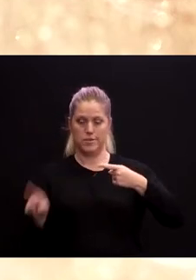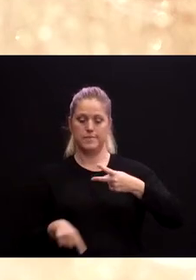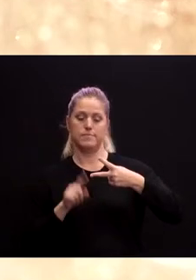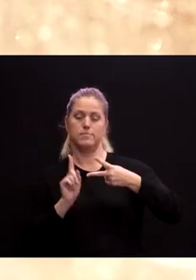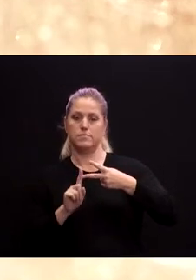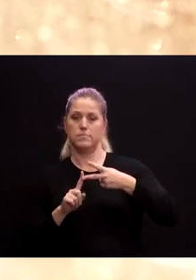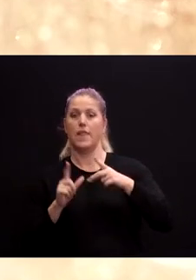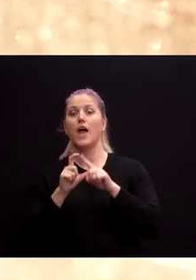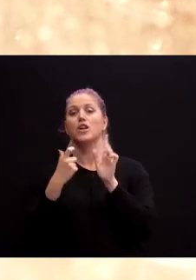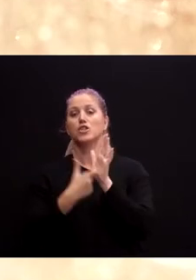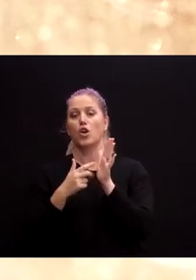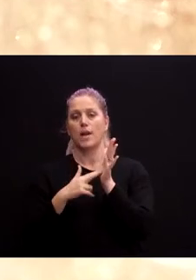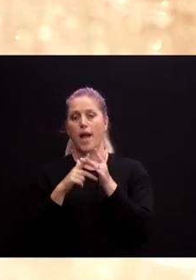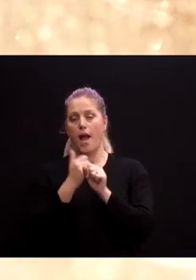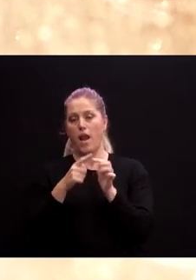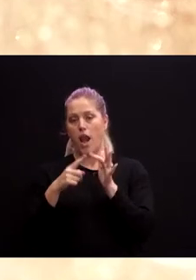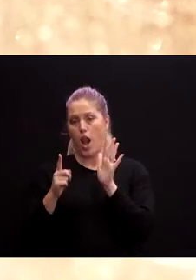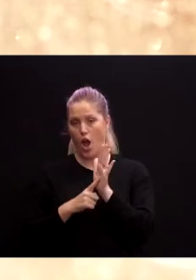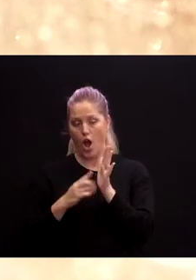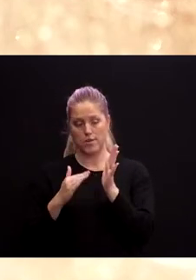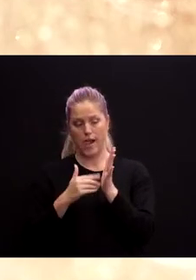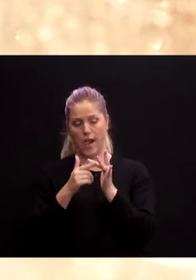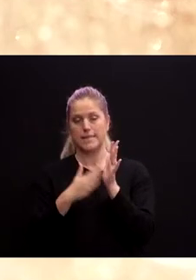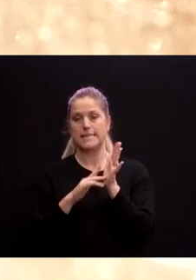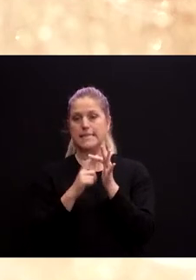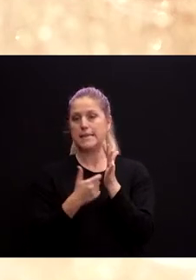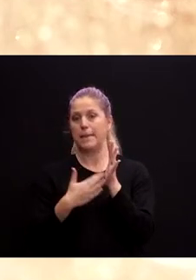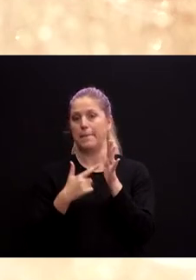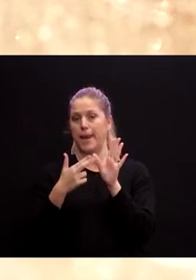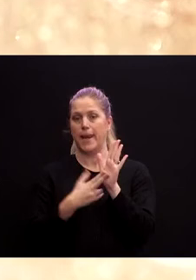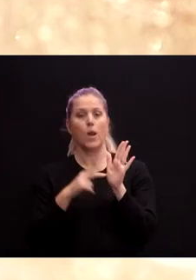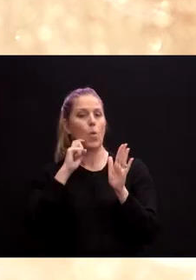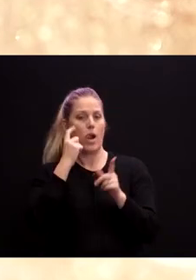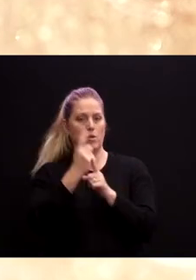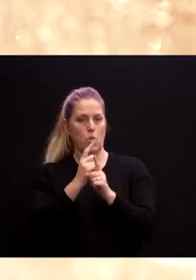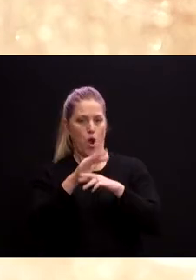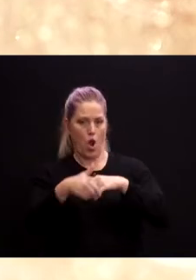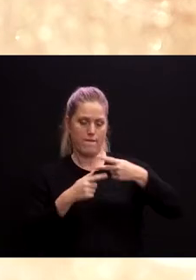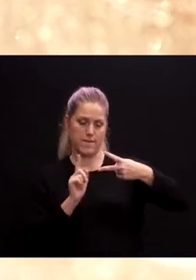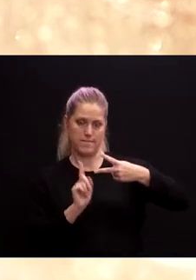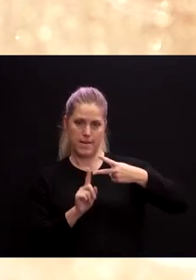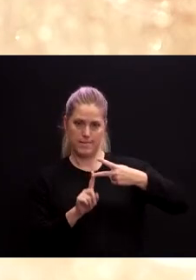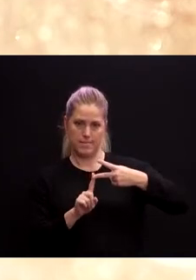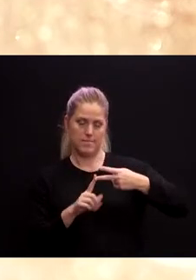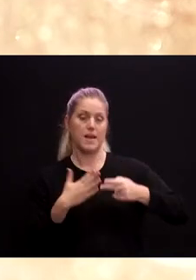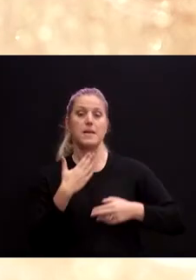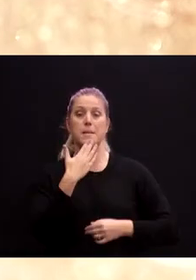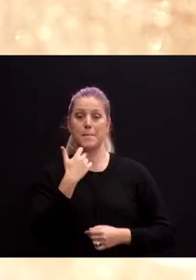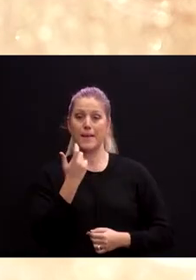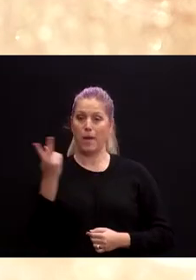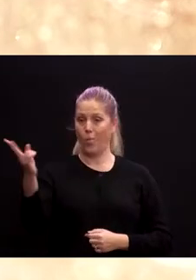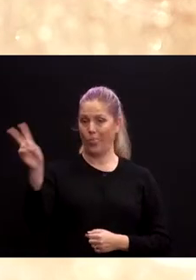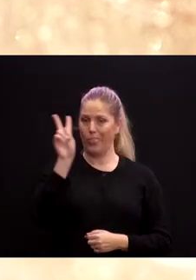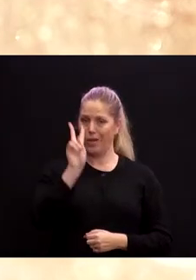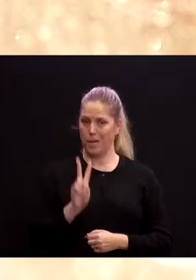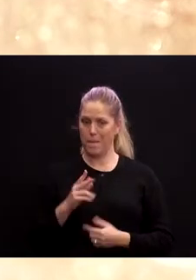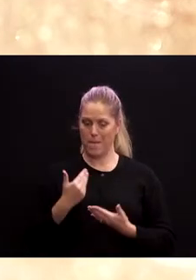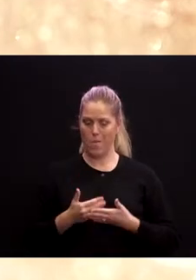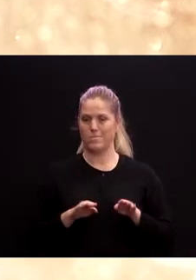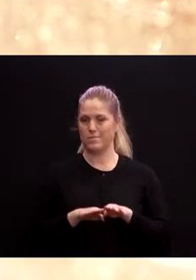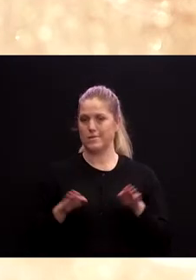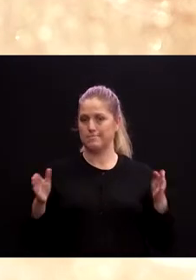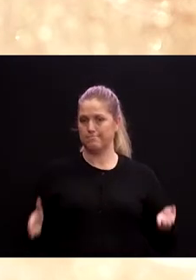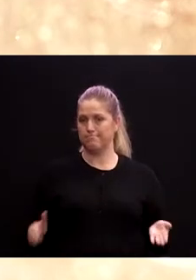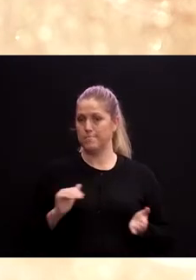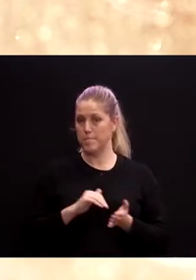Leadership for Mission and Ministry. I ask you both to come forward and I'll provide a brief introduction